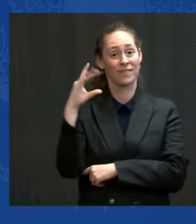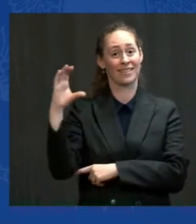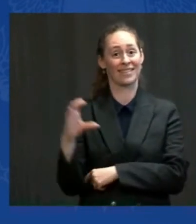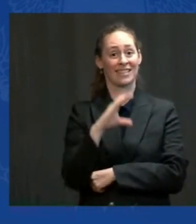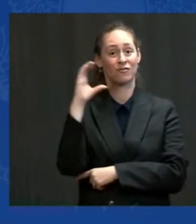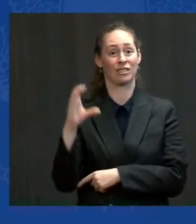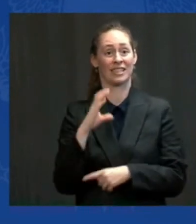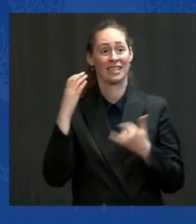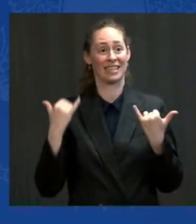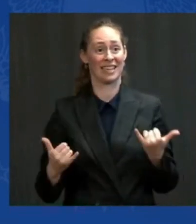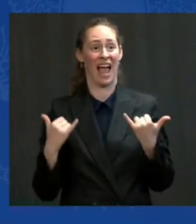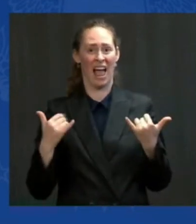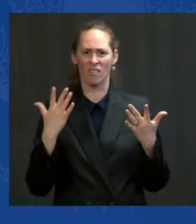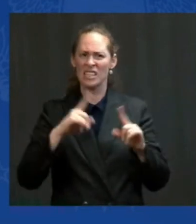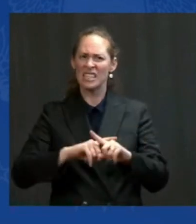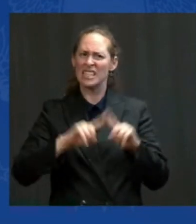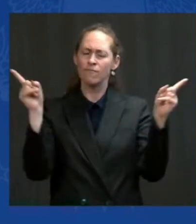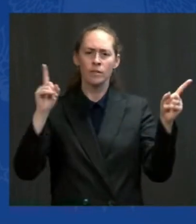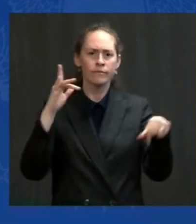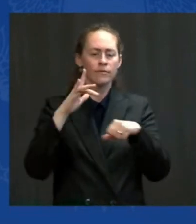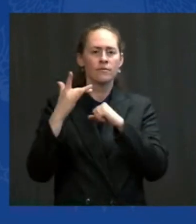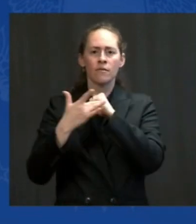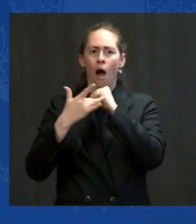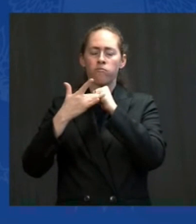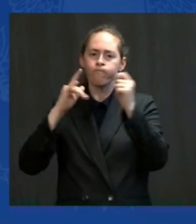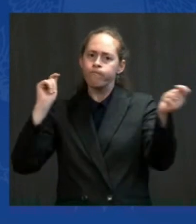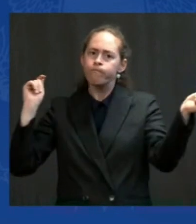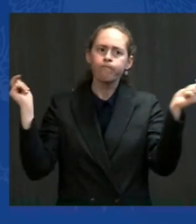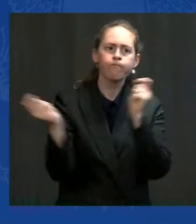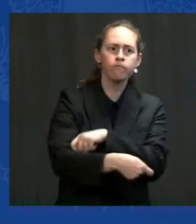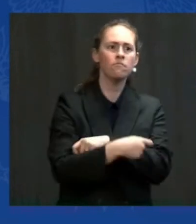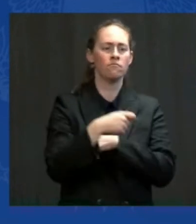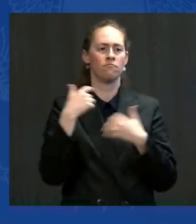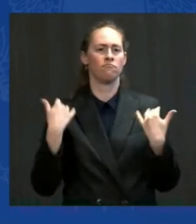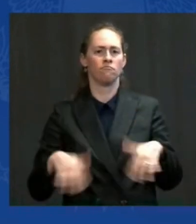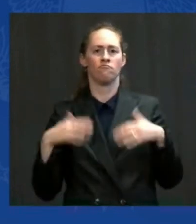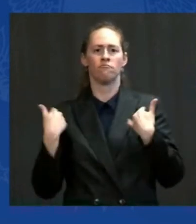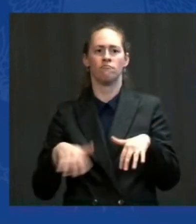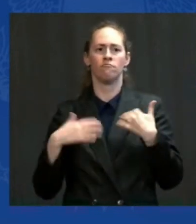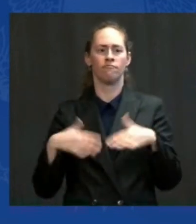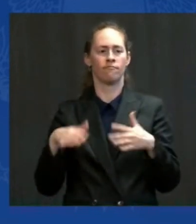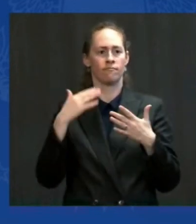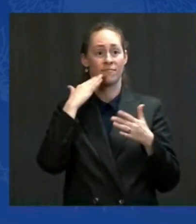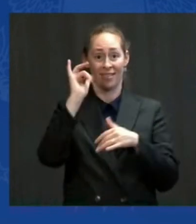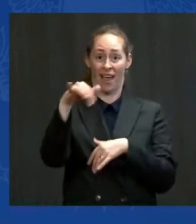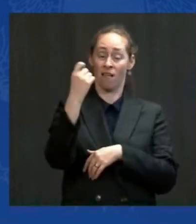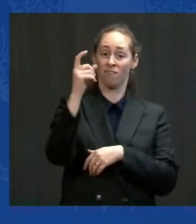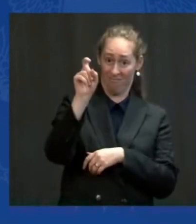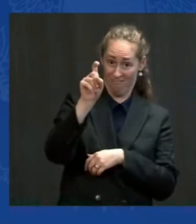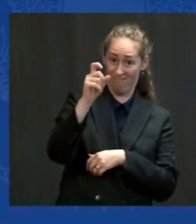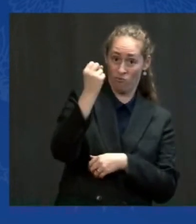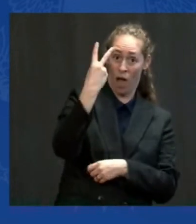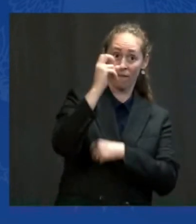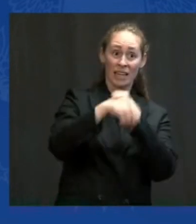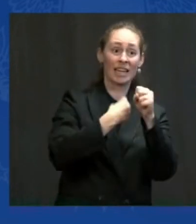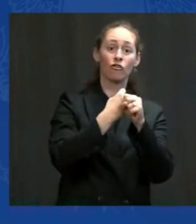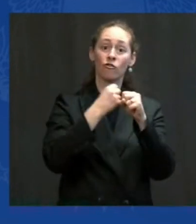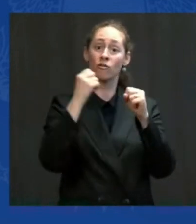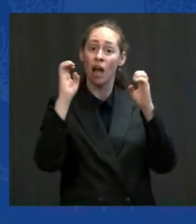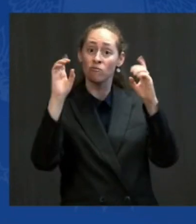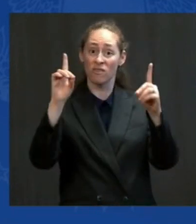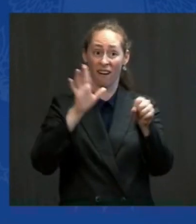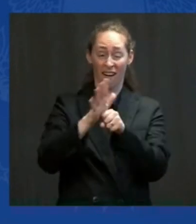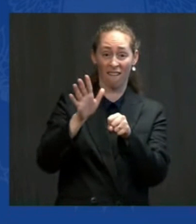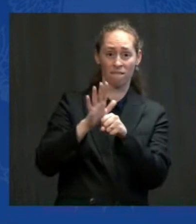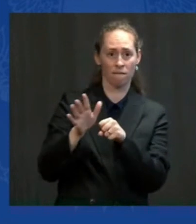taking place in technology and across the board, that 12 years of education is enough to be able to live a middle-class life?